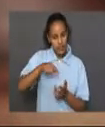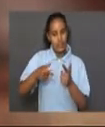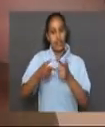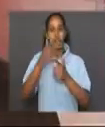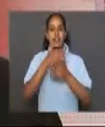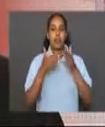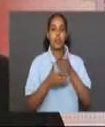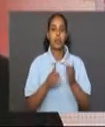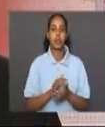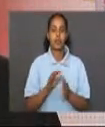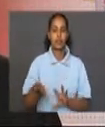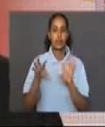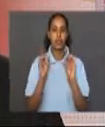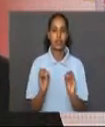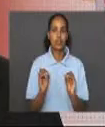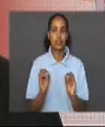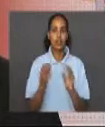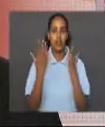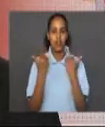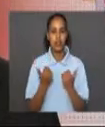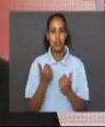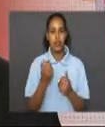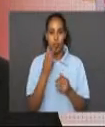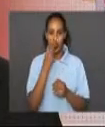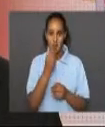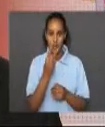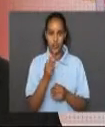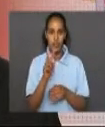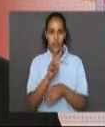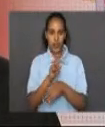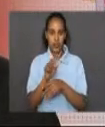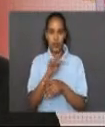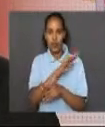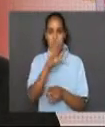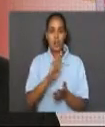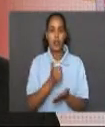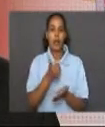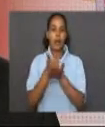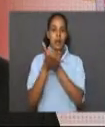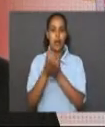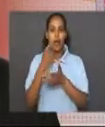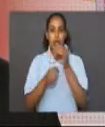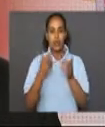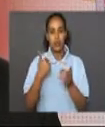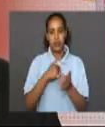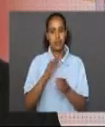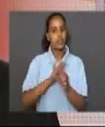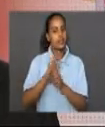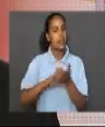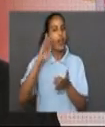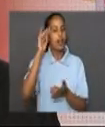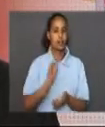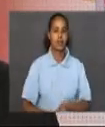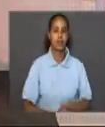step. Students, let us watch a video to help us review what we have just